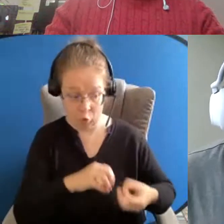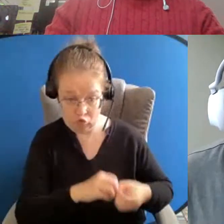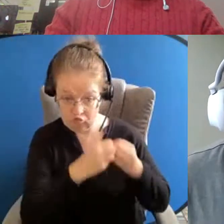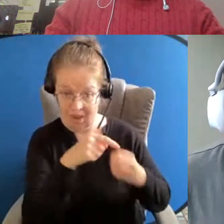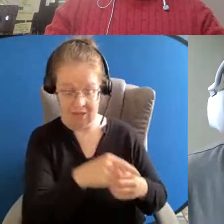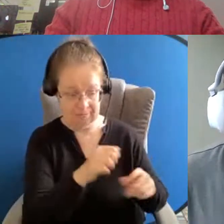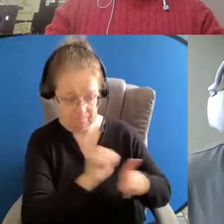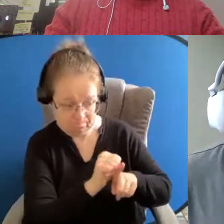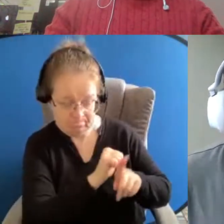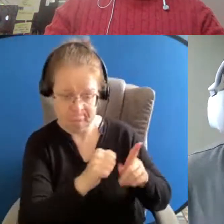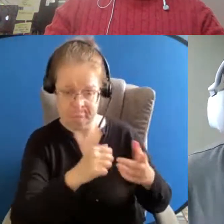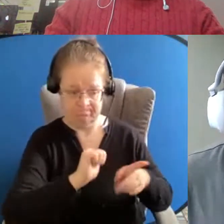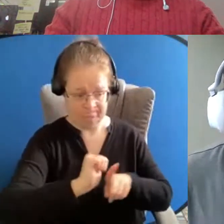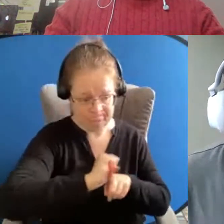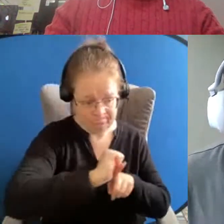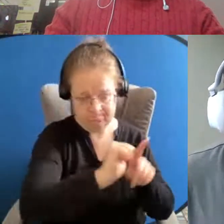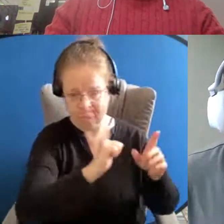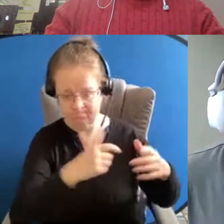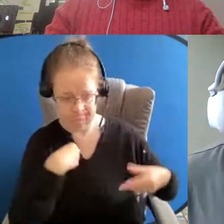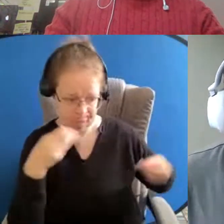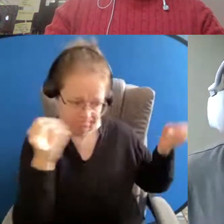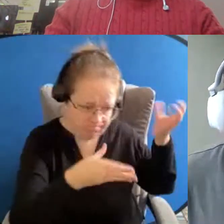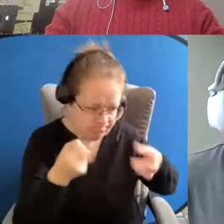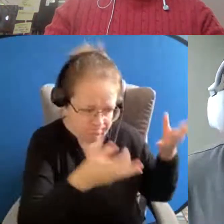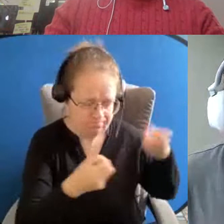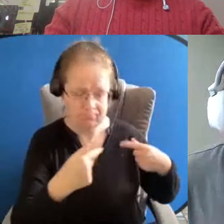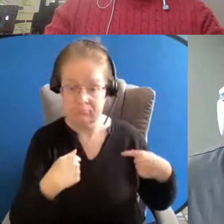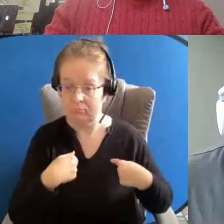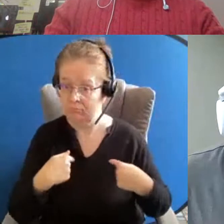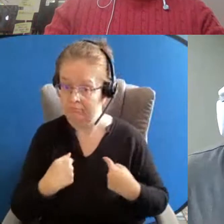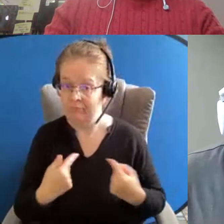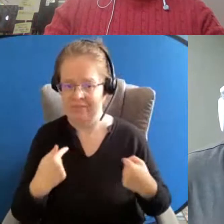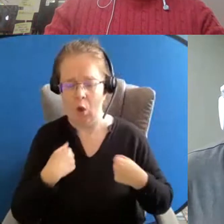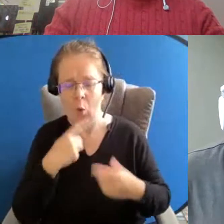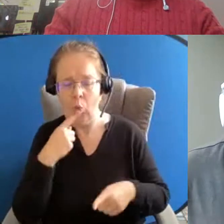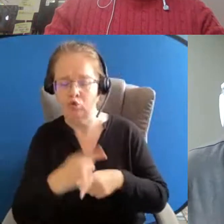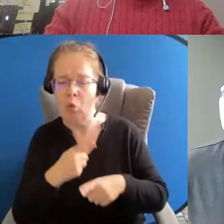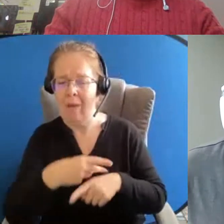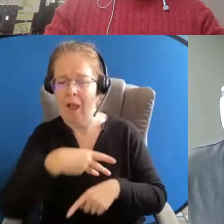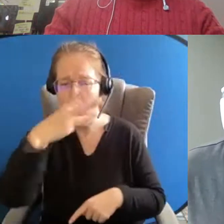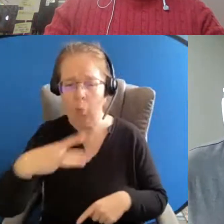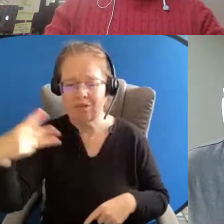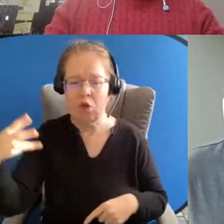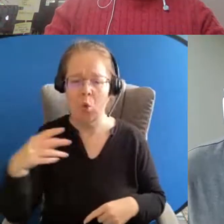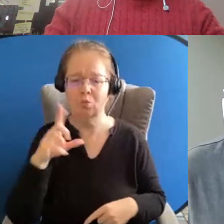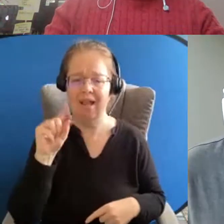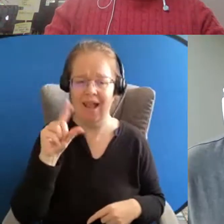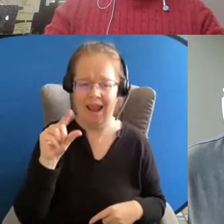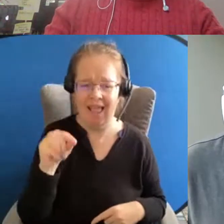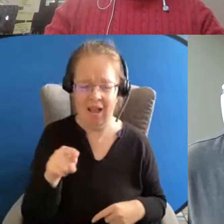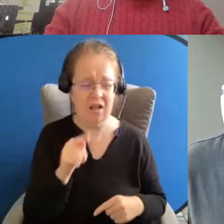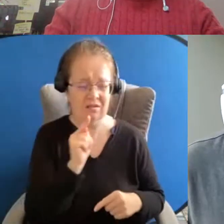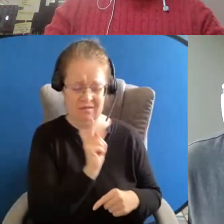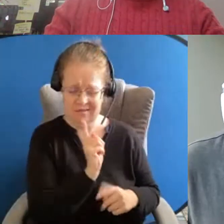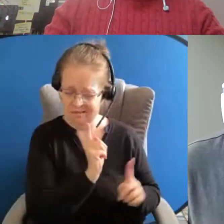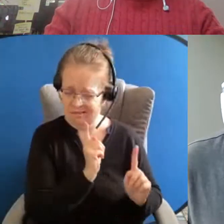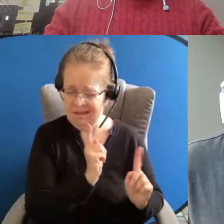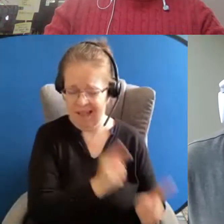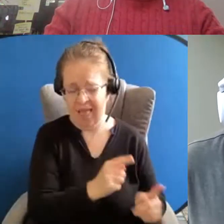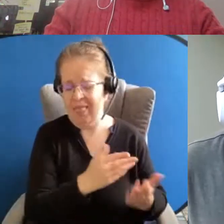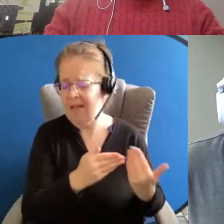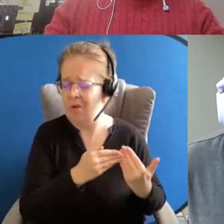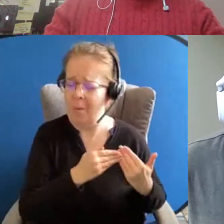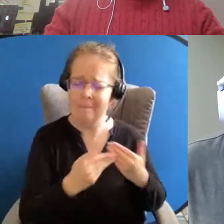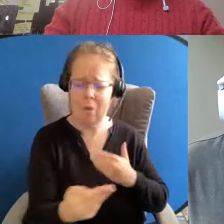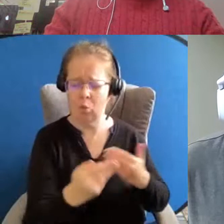and give input in. We'll be talking about Windows 11 being literally the most